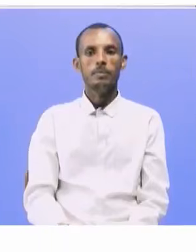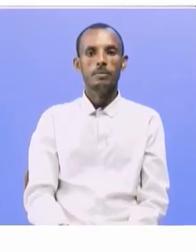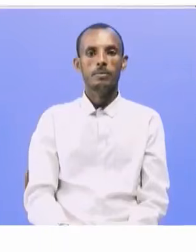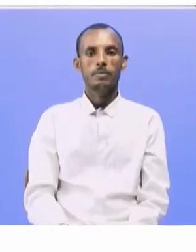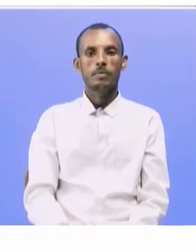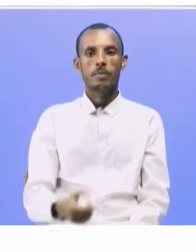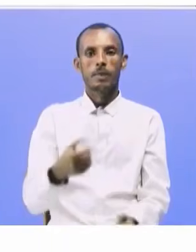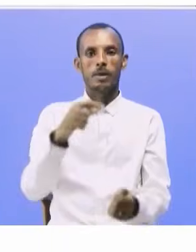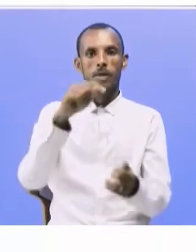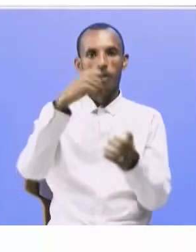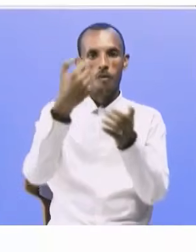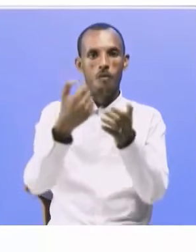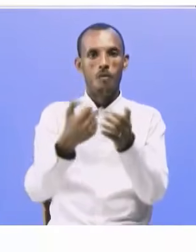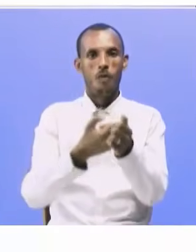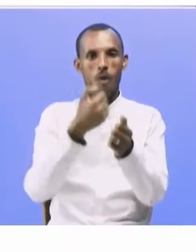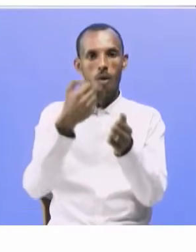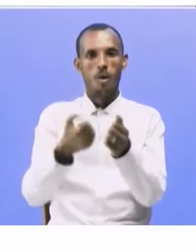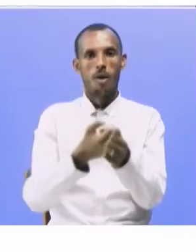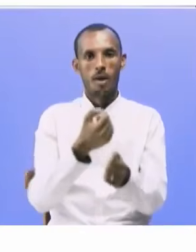whether